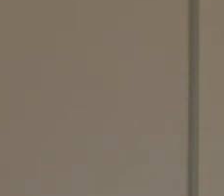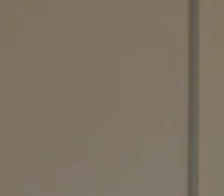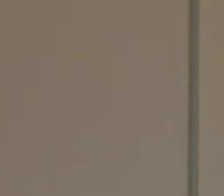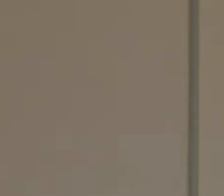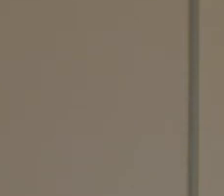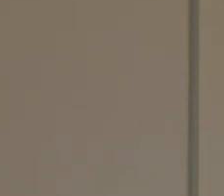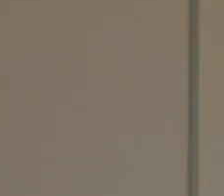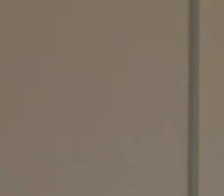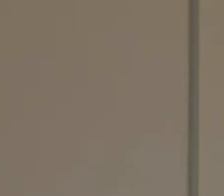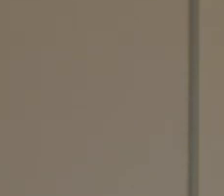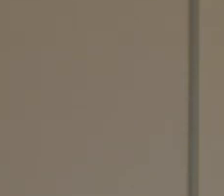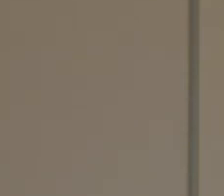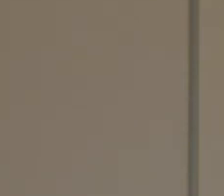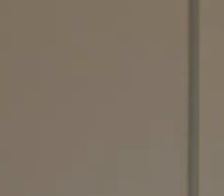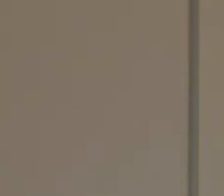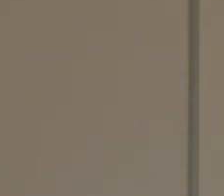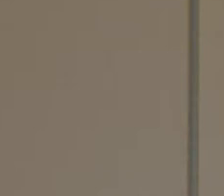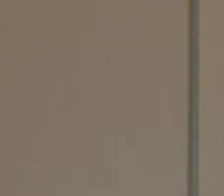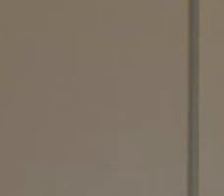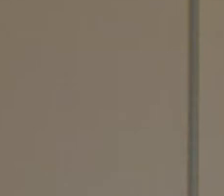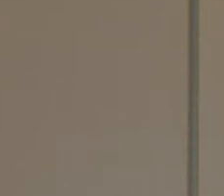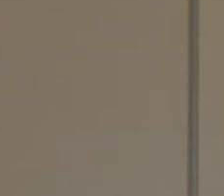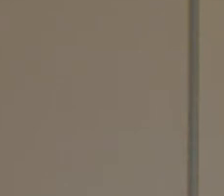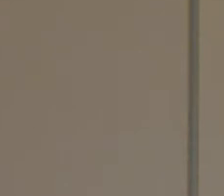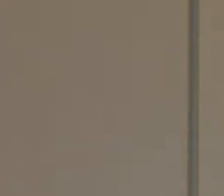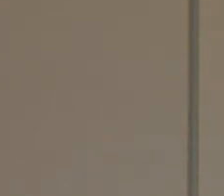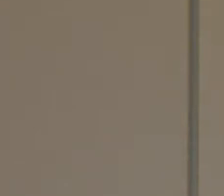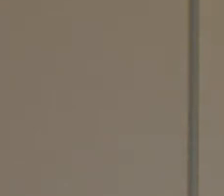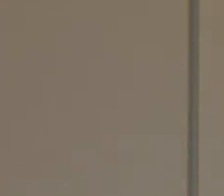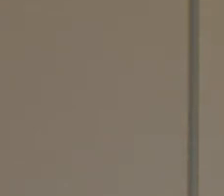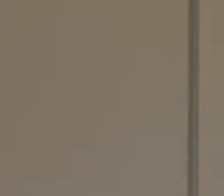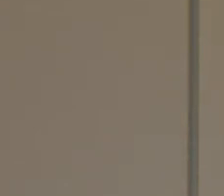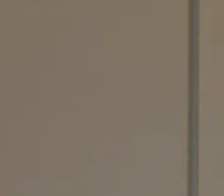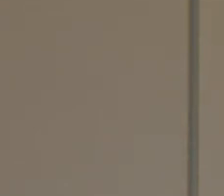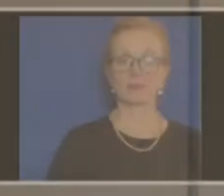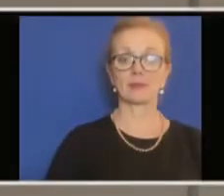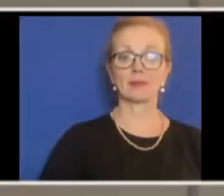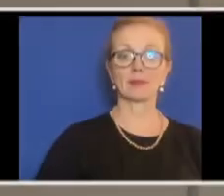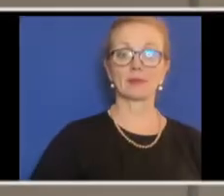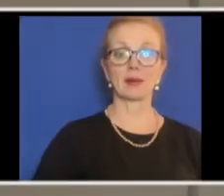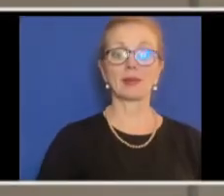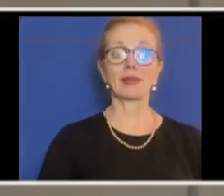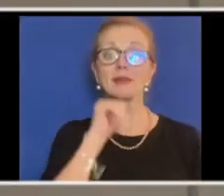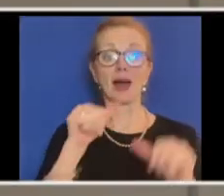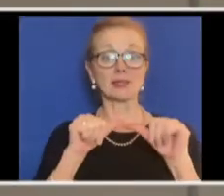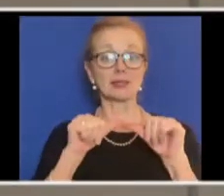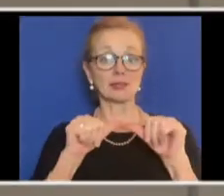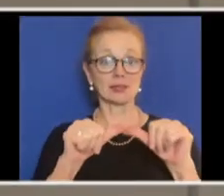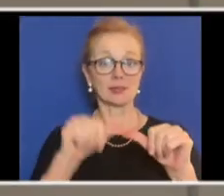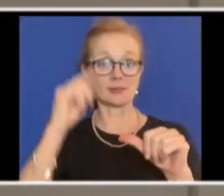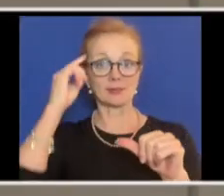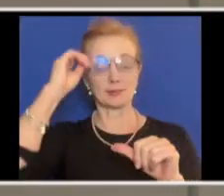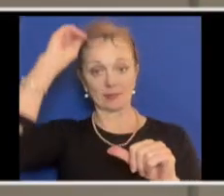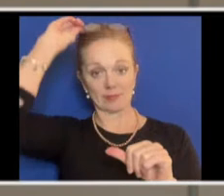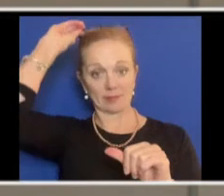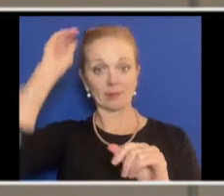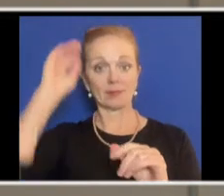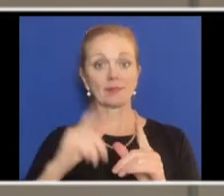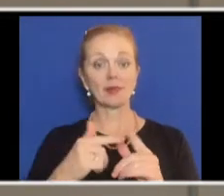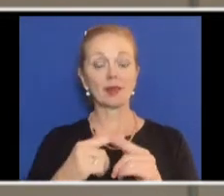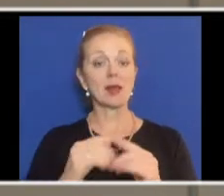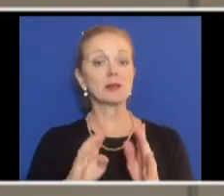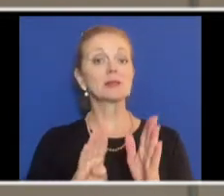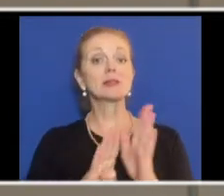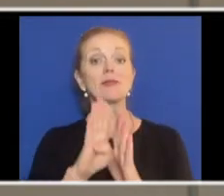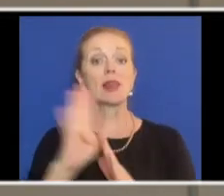even in these last three and a half months that I've been back that are inconsistent it creates